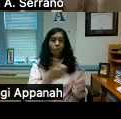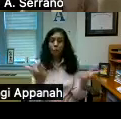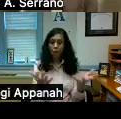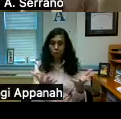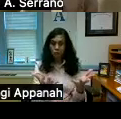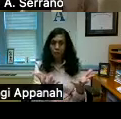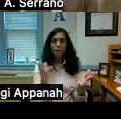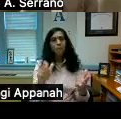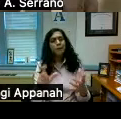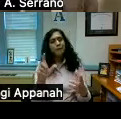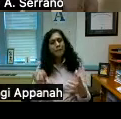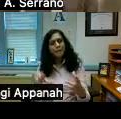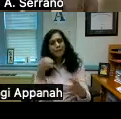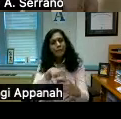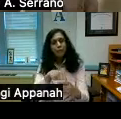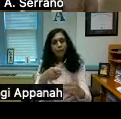Principals can't decide on their own.